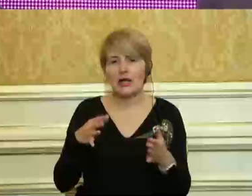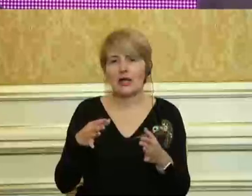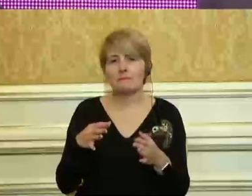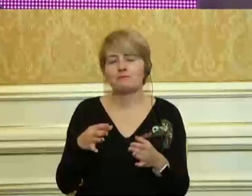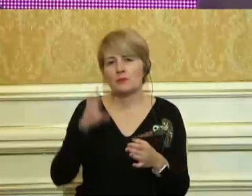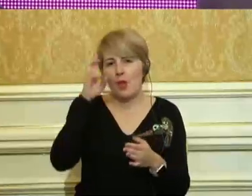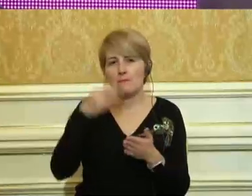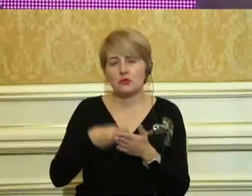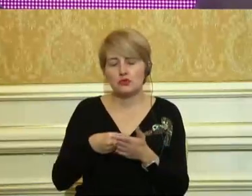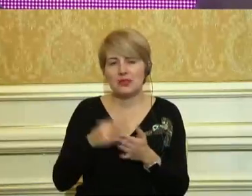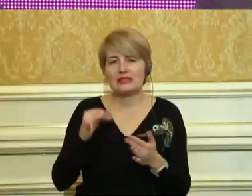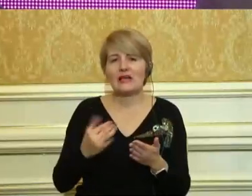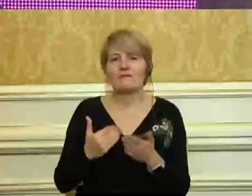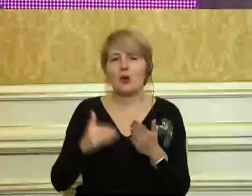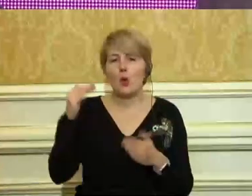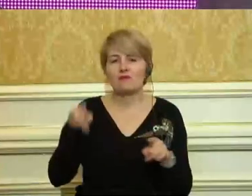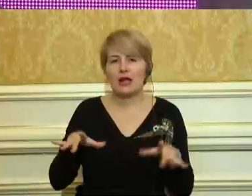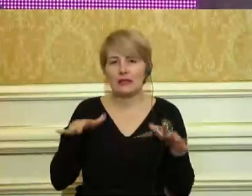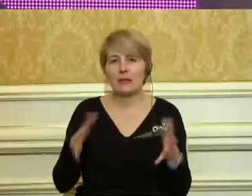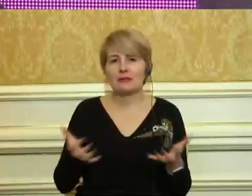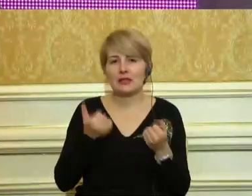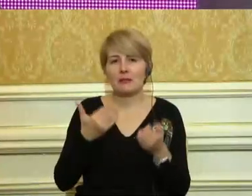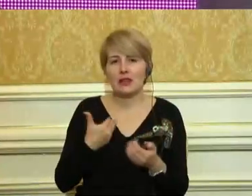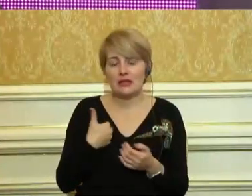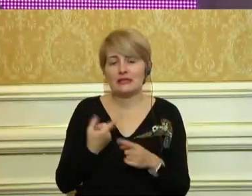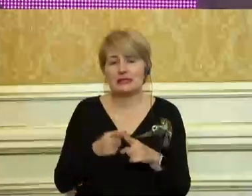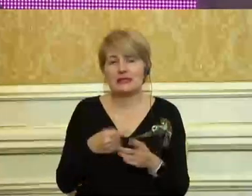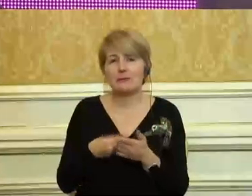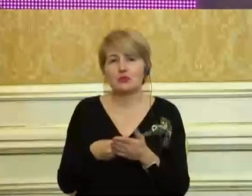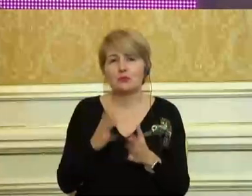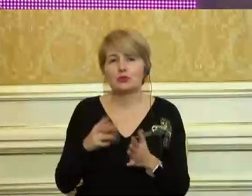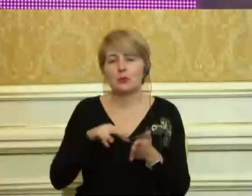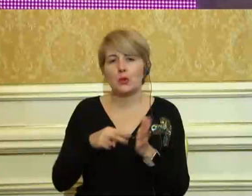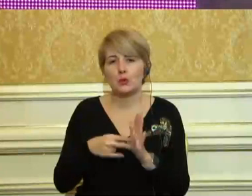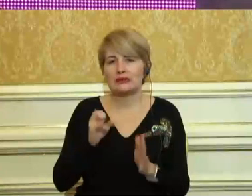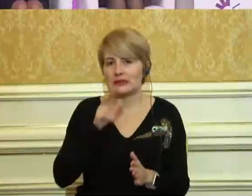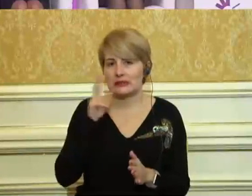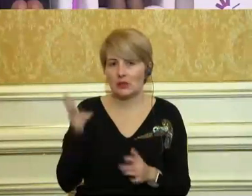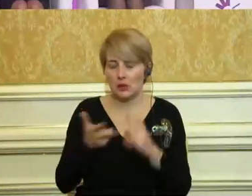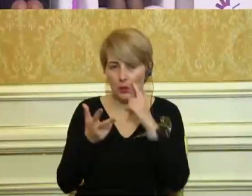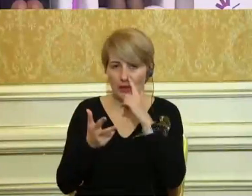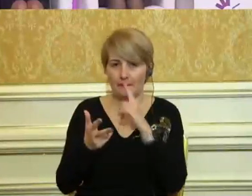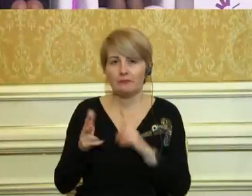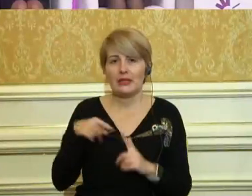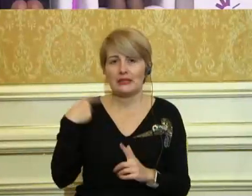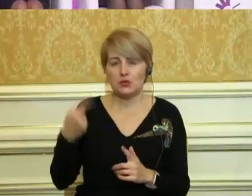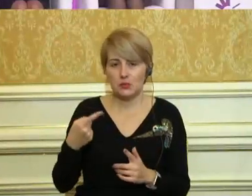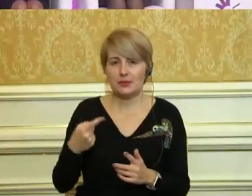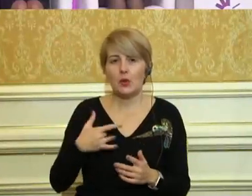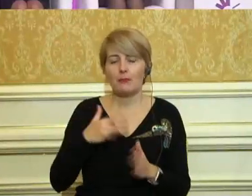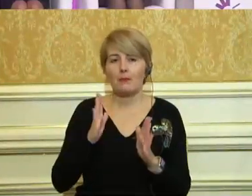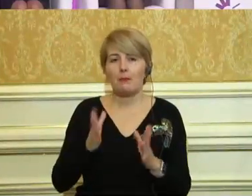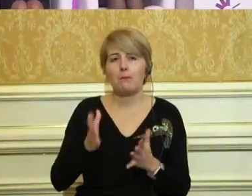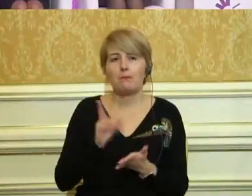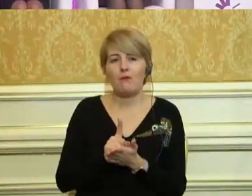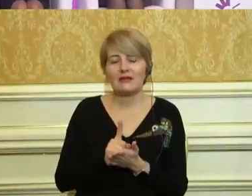idea of how to solve this problem. And yesterday, the Parliament of Ukraine supported us, and then we're going to